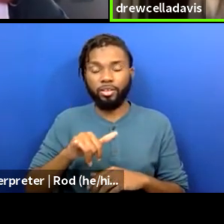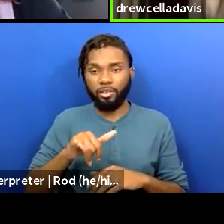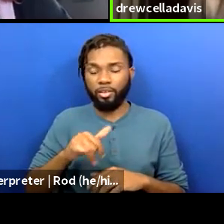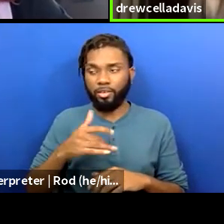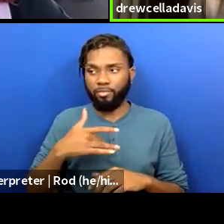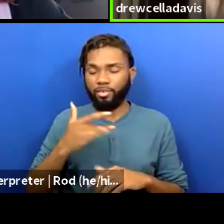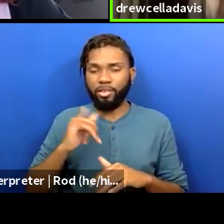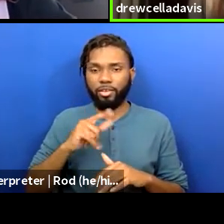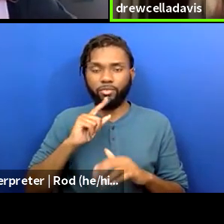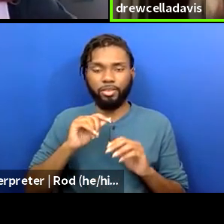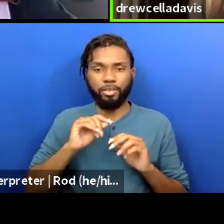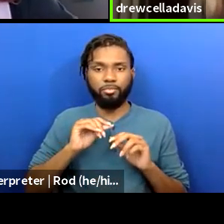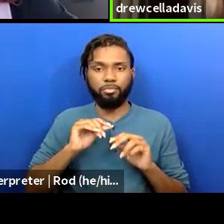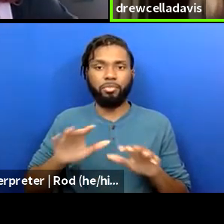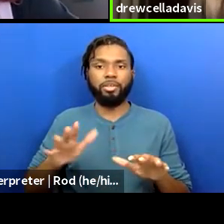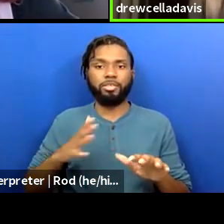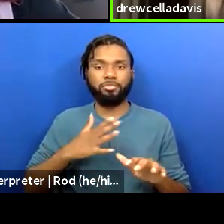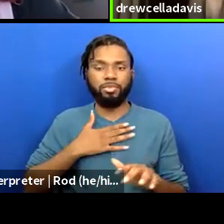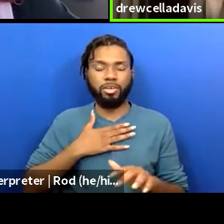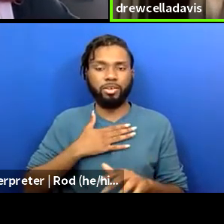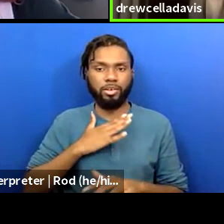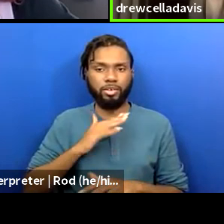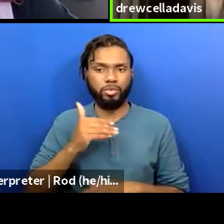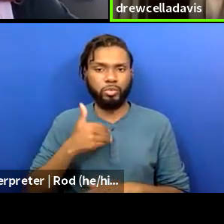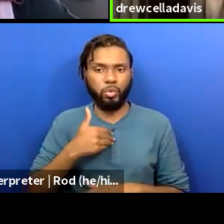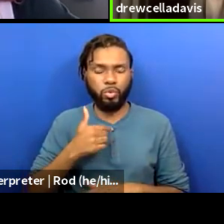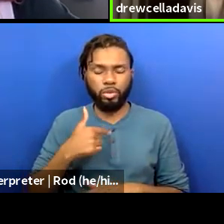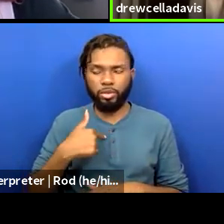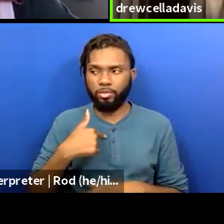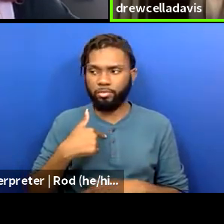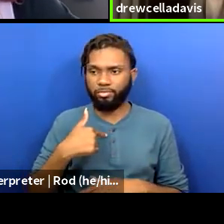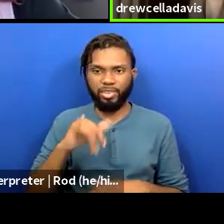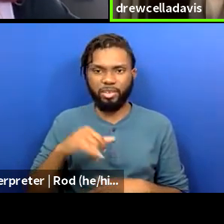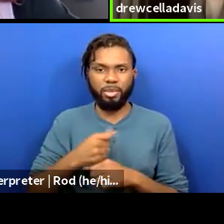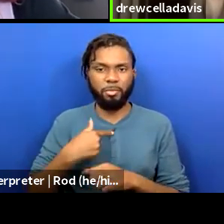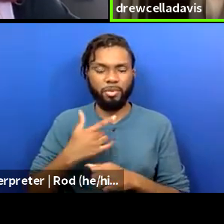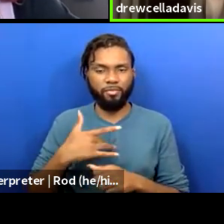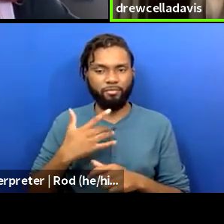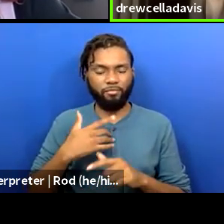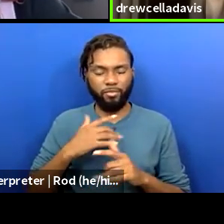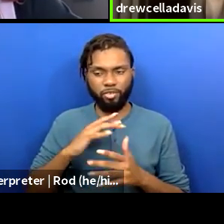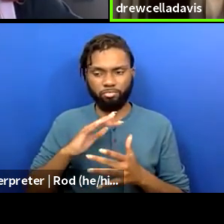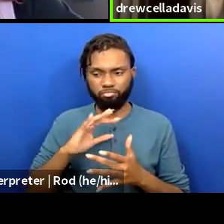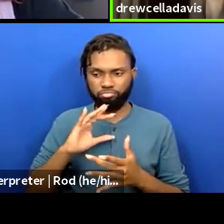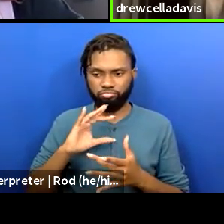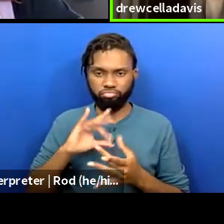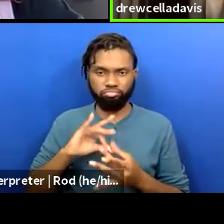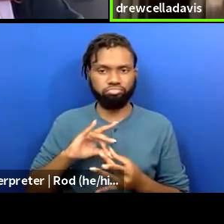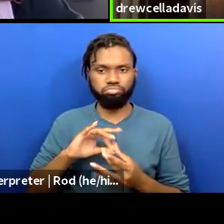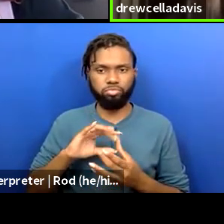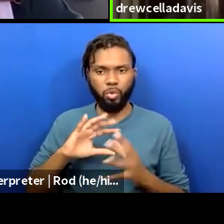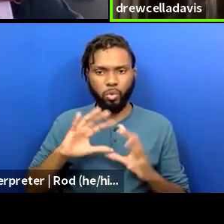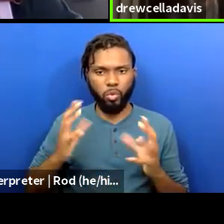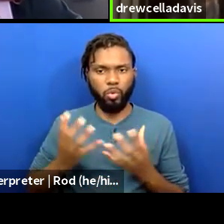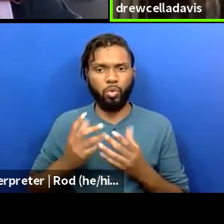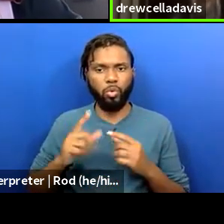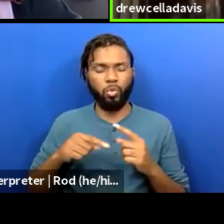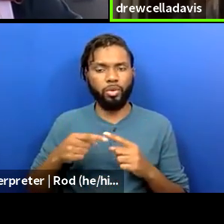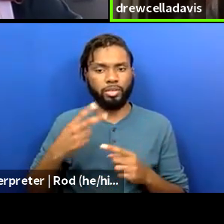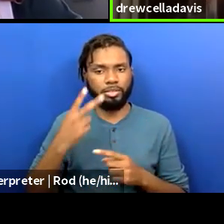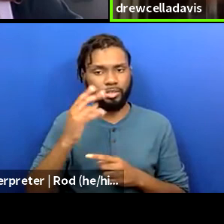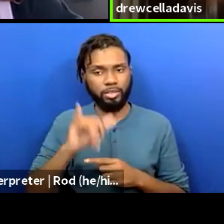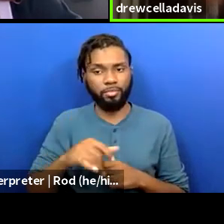blessed my soul and made me feel whole when I saw that. And I think as a Black femme, that's